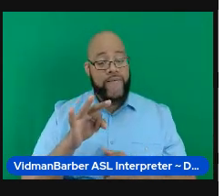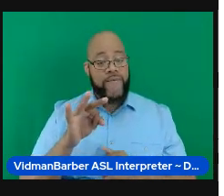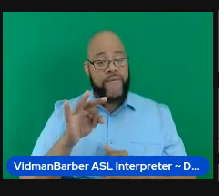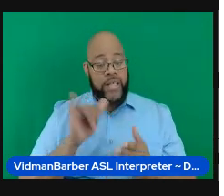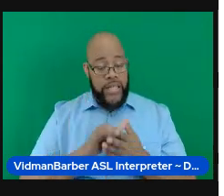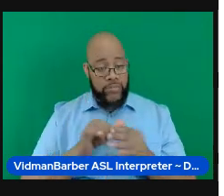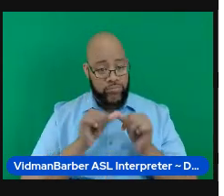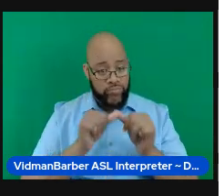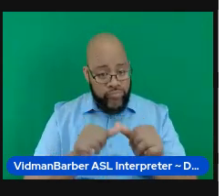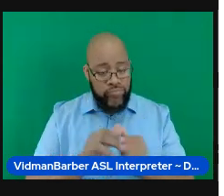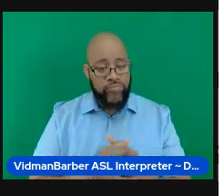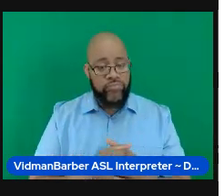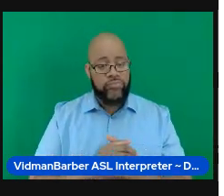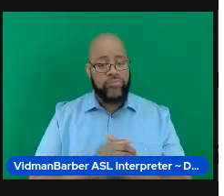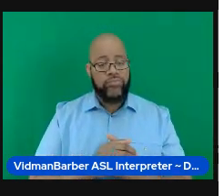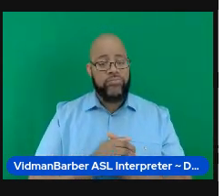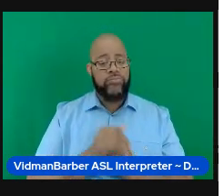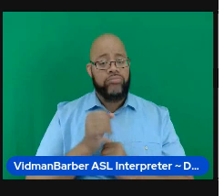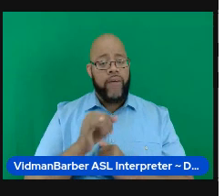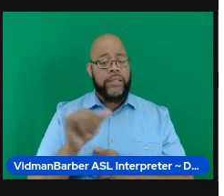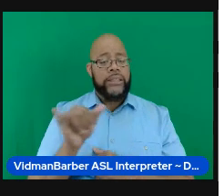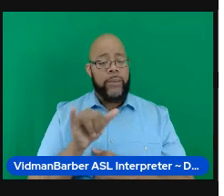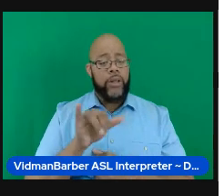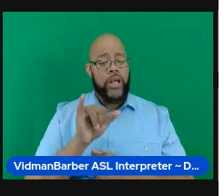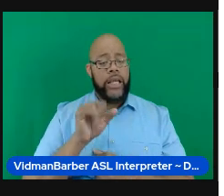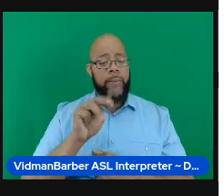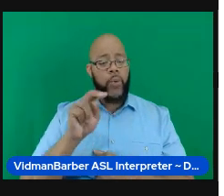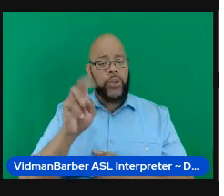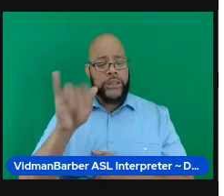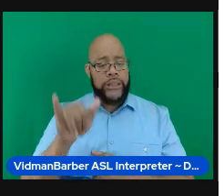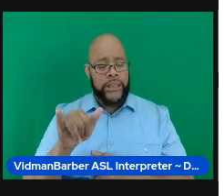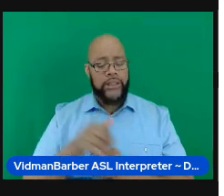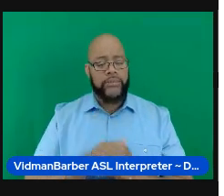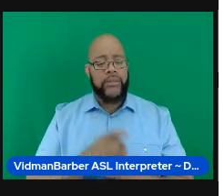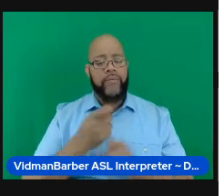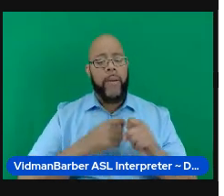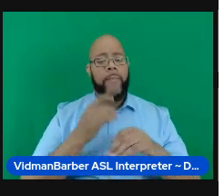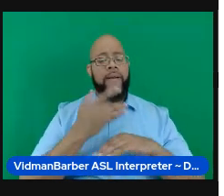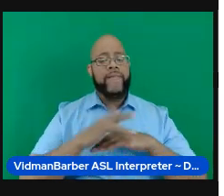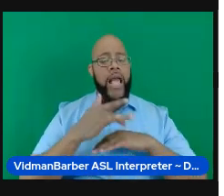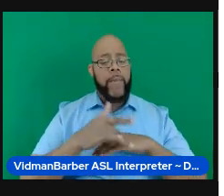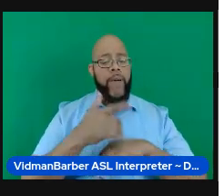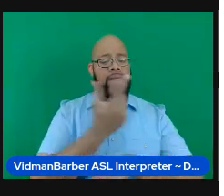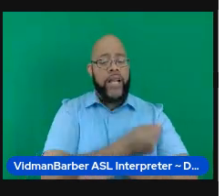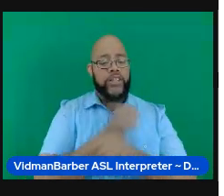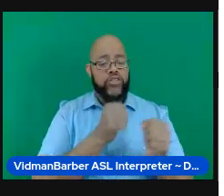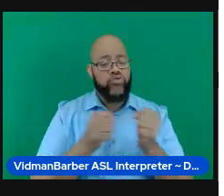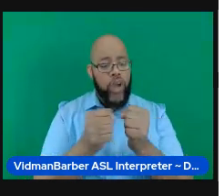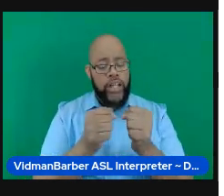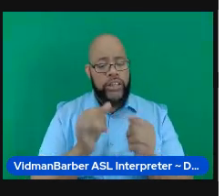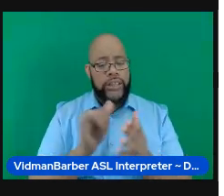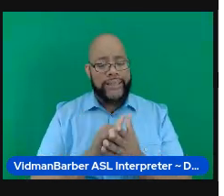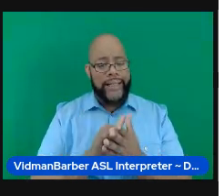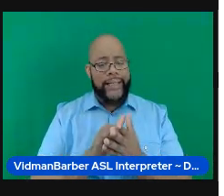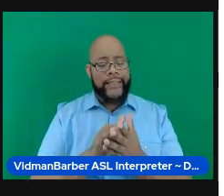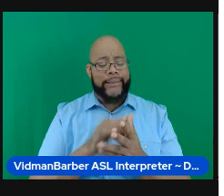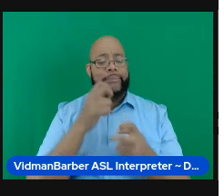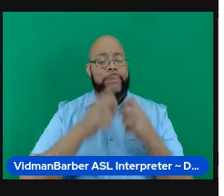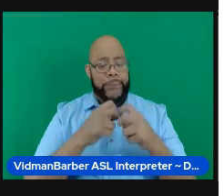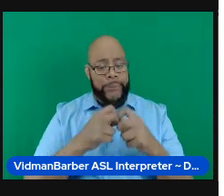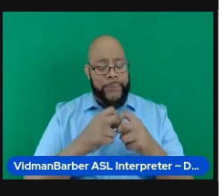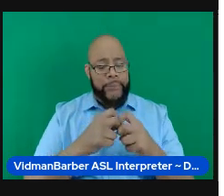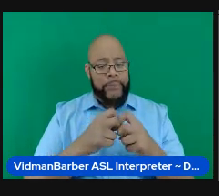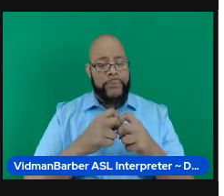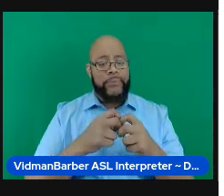induction of cellular immunity by the available vaccine strategies has compromised their